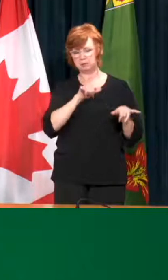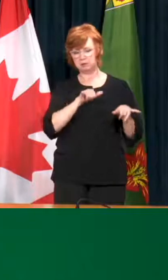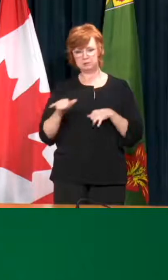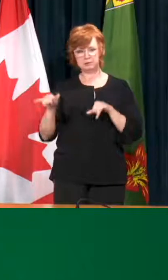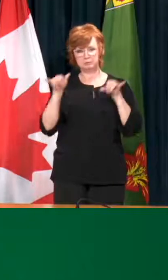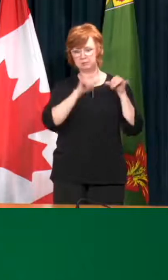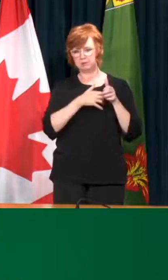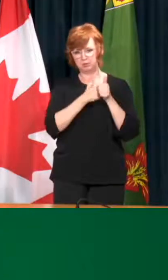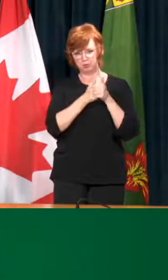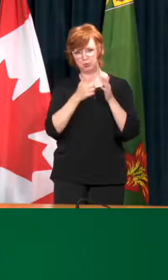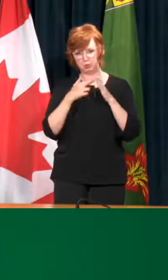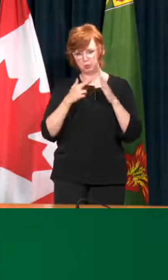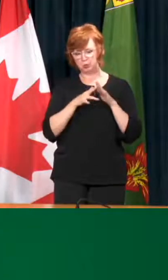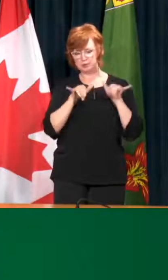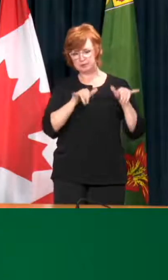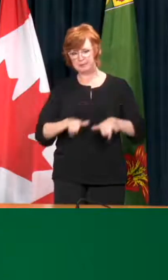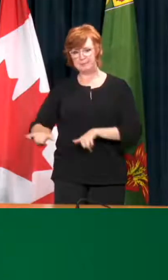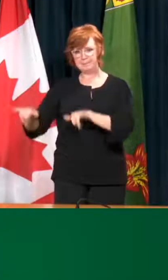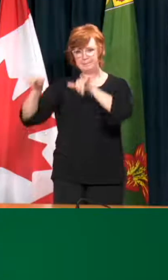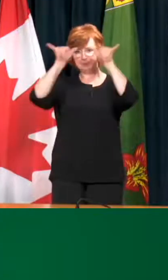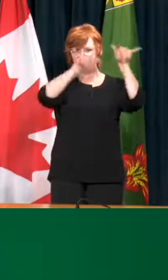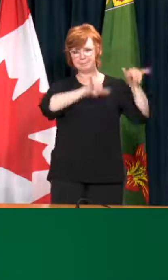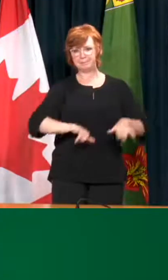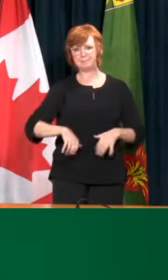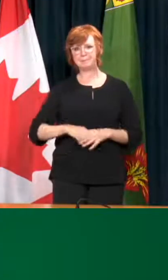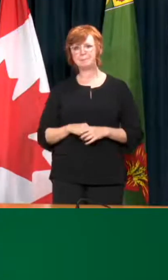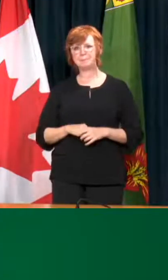for everywhere. And so